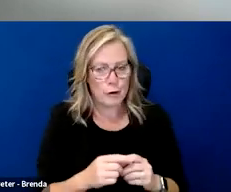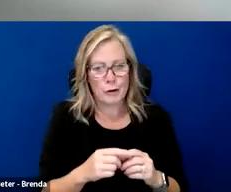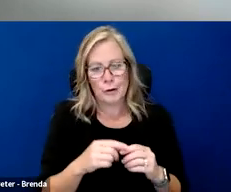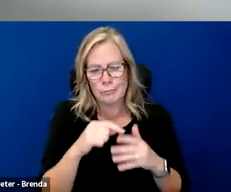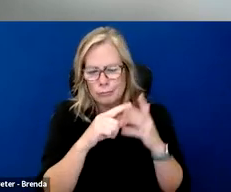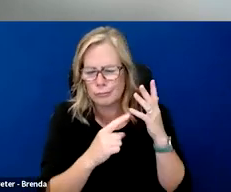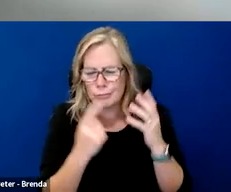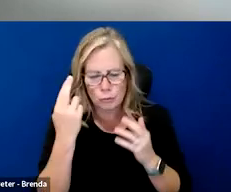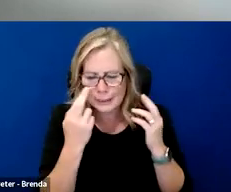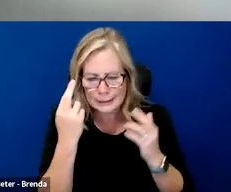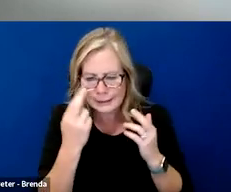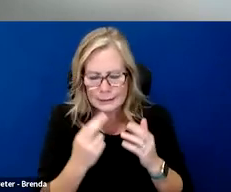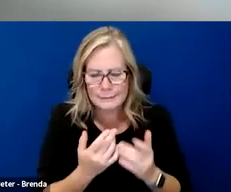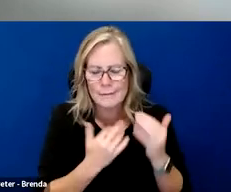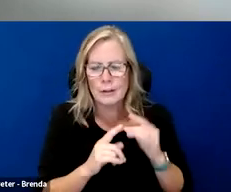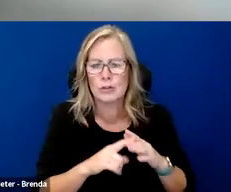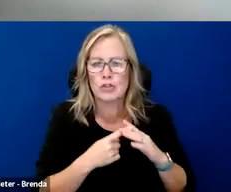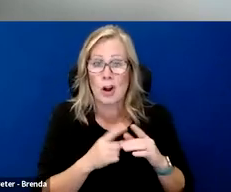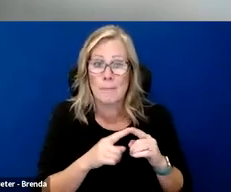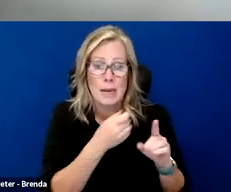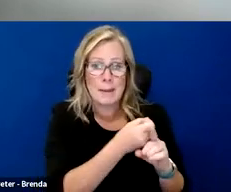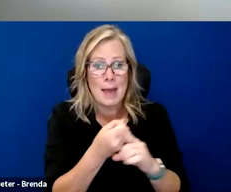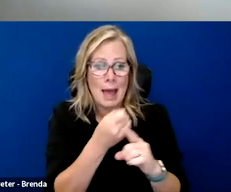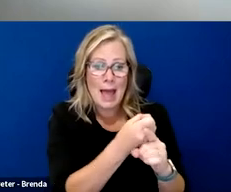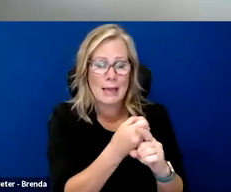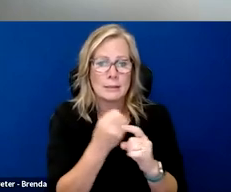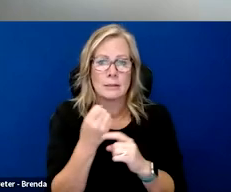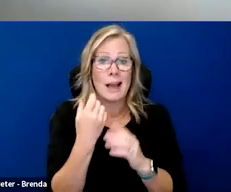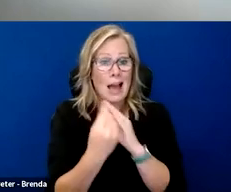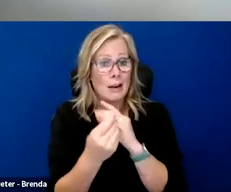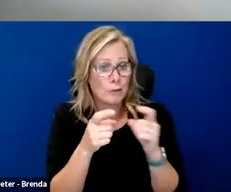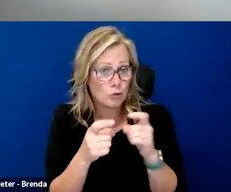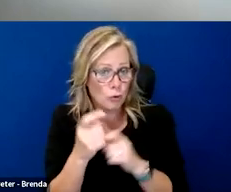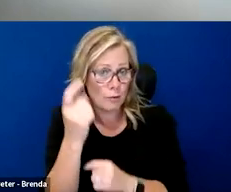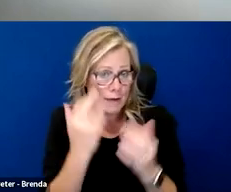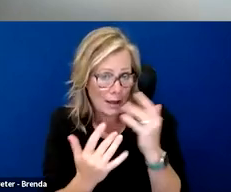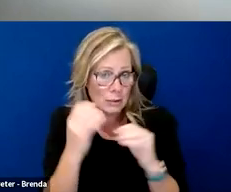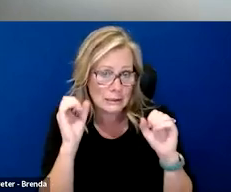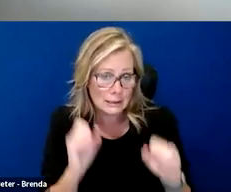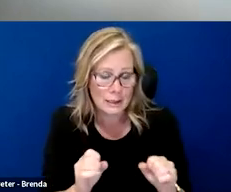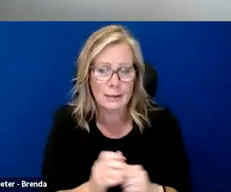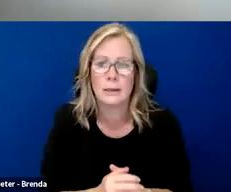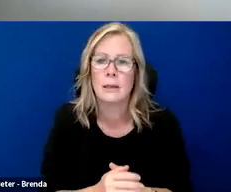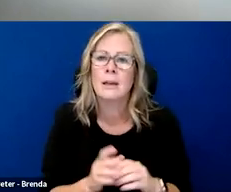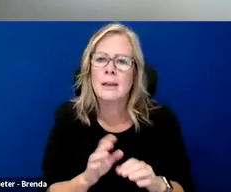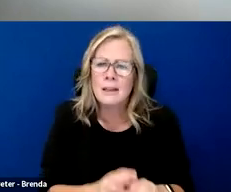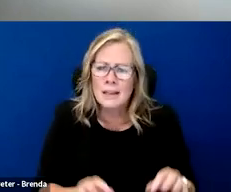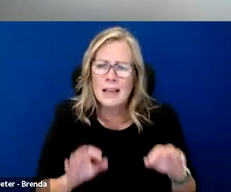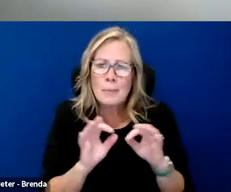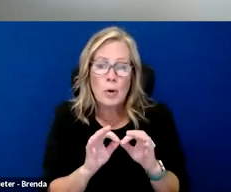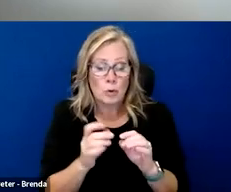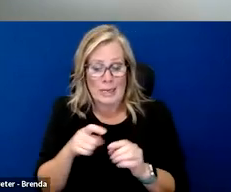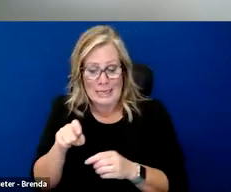time. Many of the same steps, there are some related steps, and one of those is trying to create the safer home space or